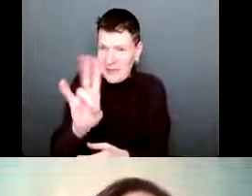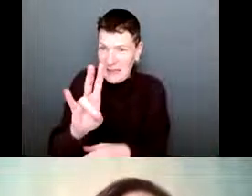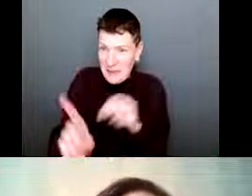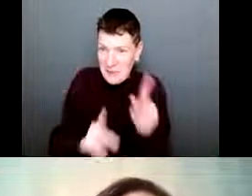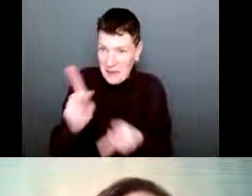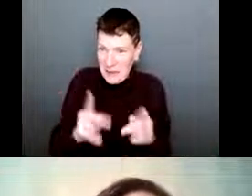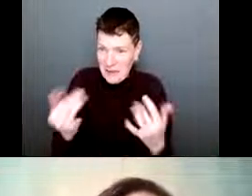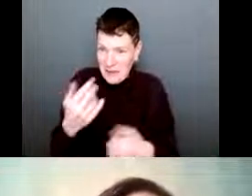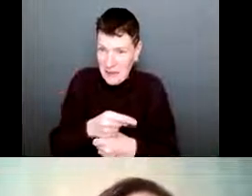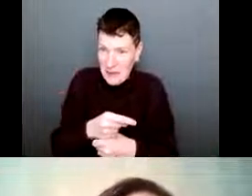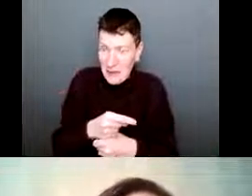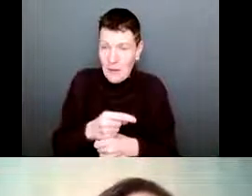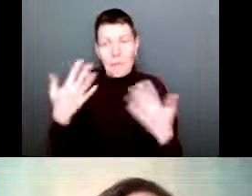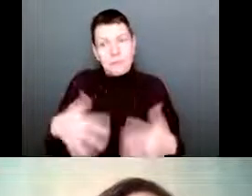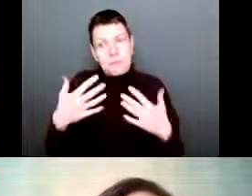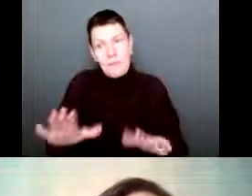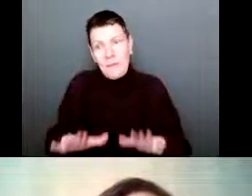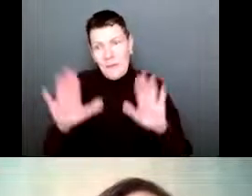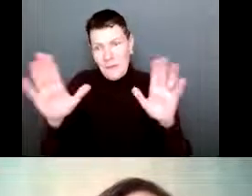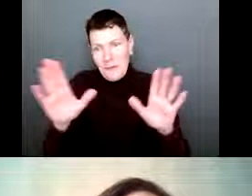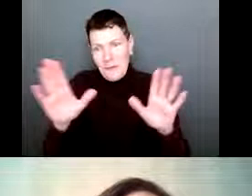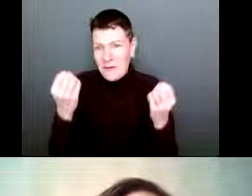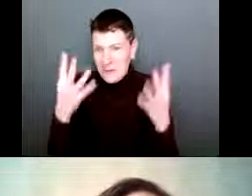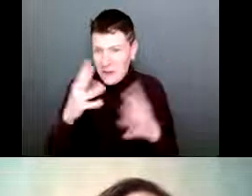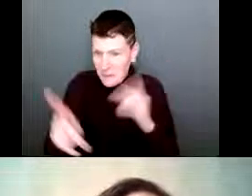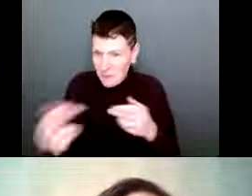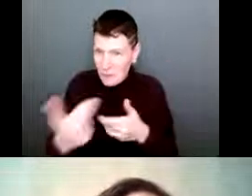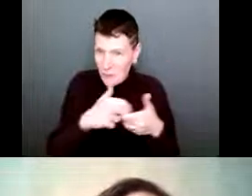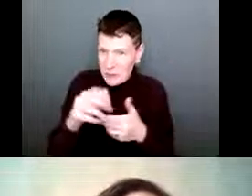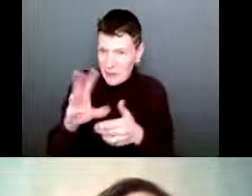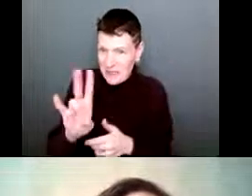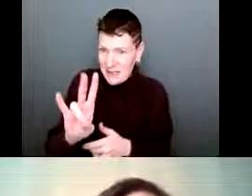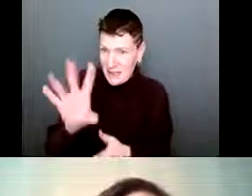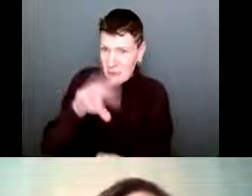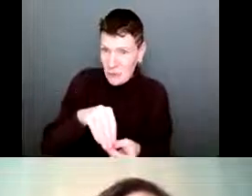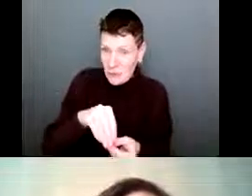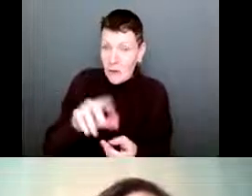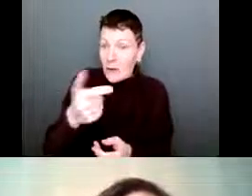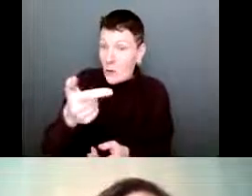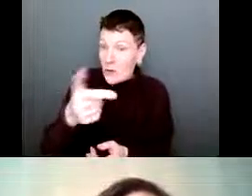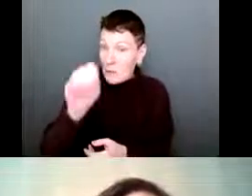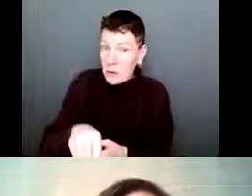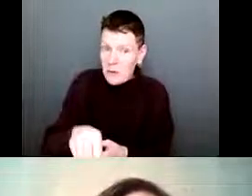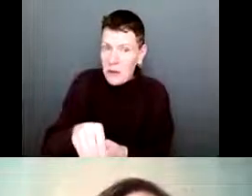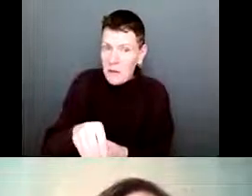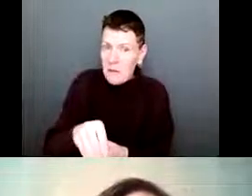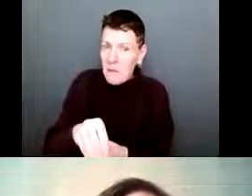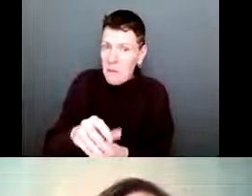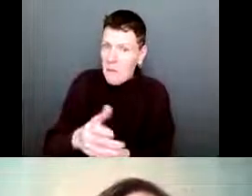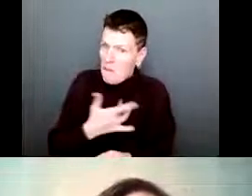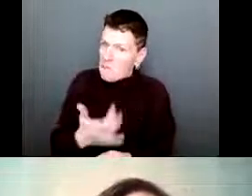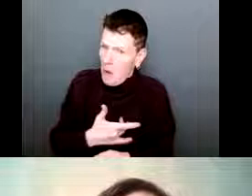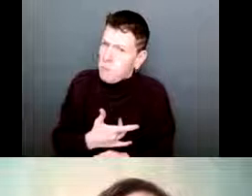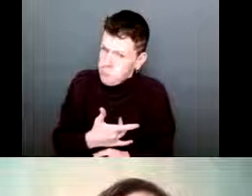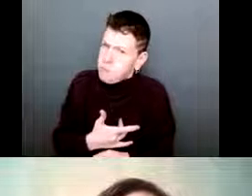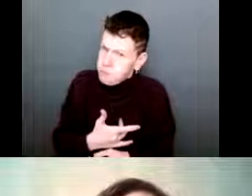here today, which is an amazing number, 21% of you rate your awareness